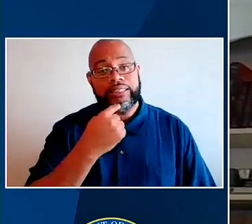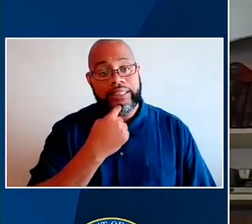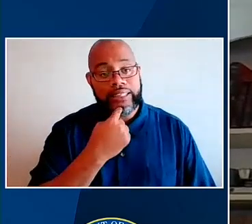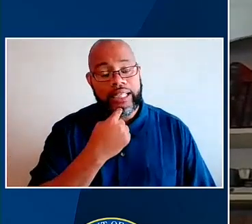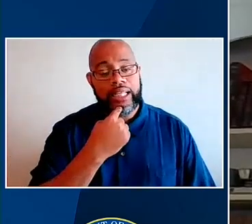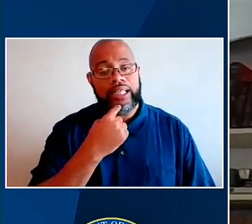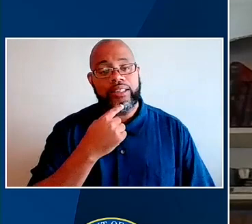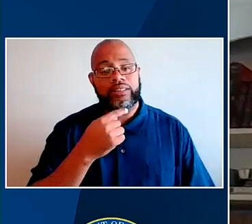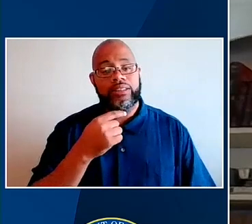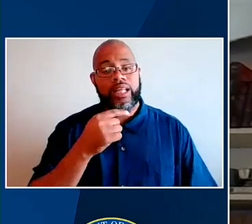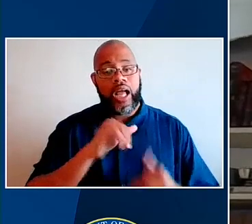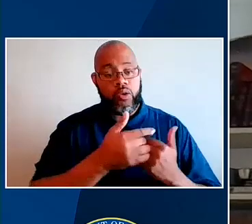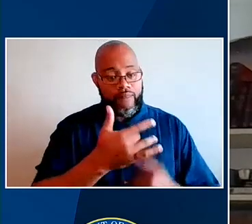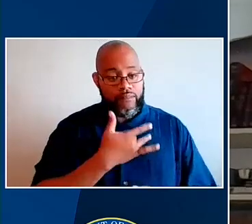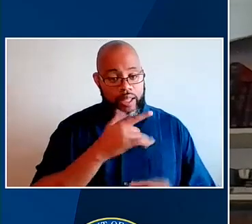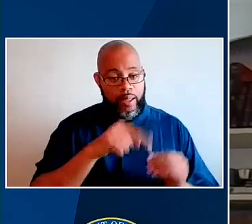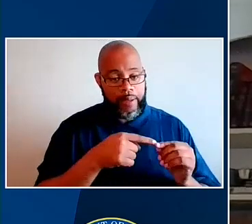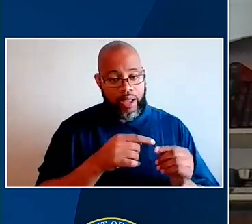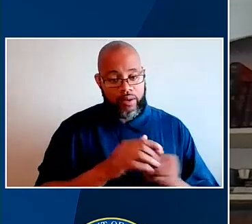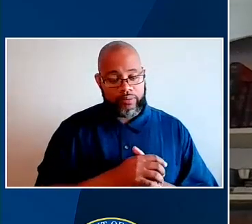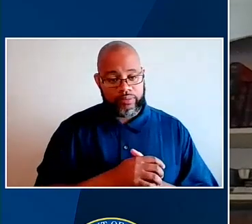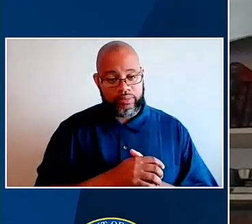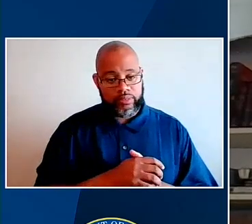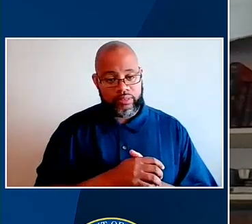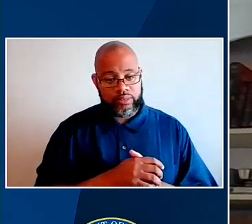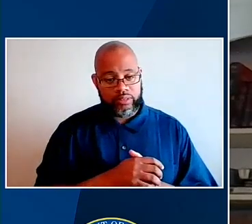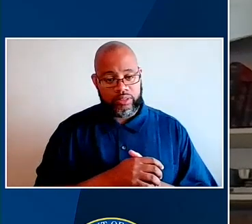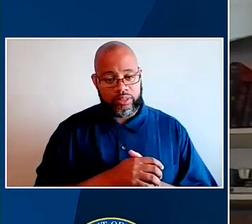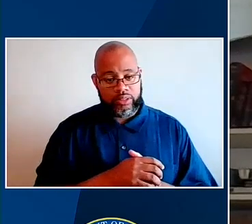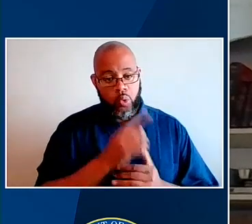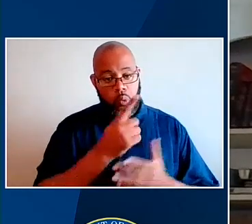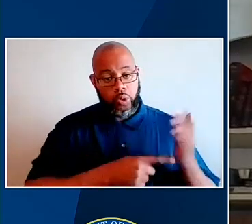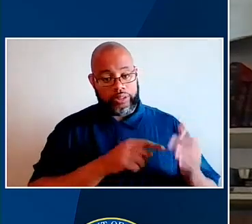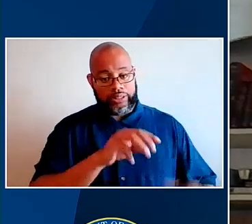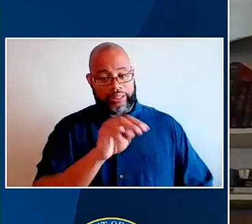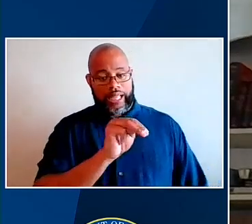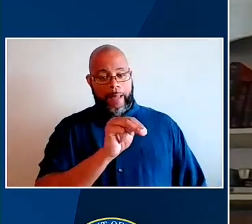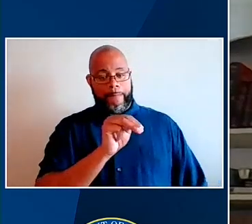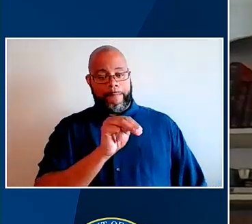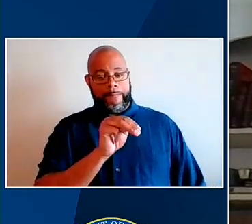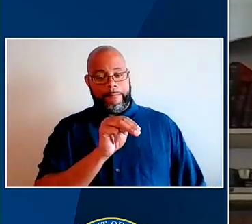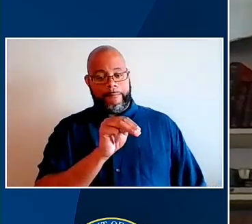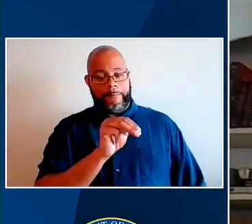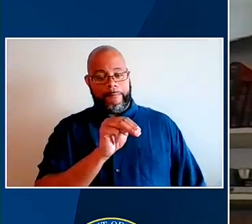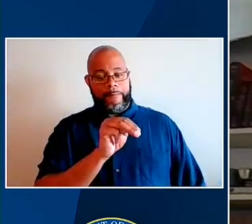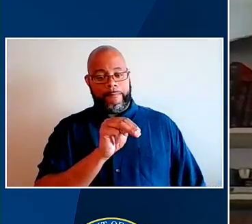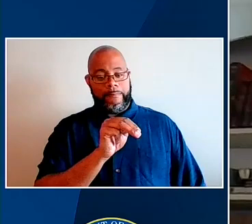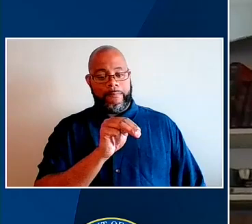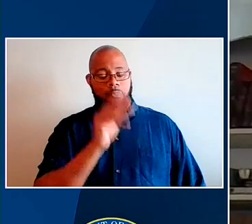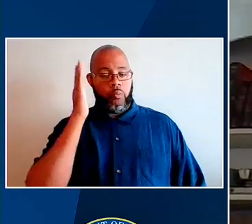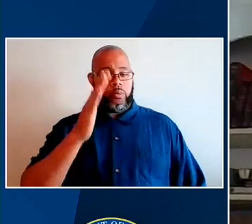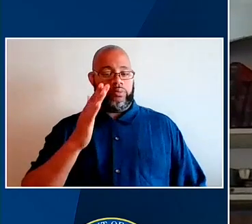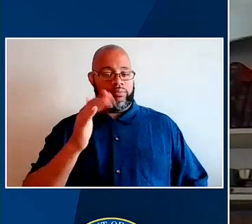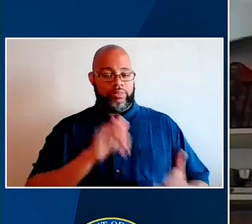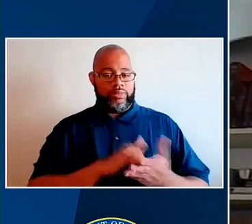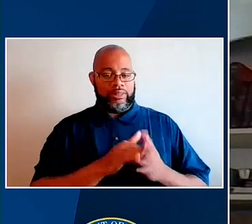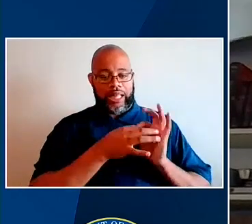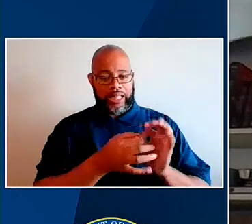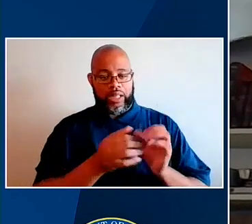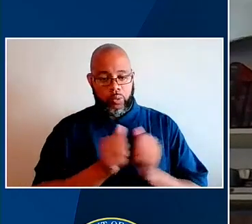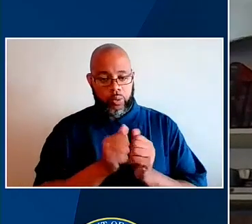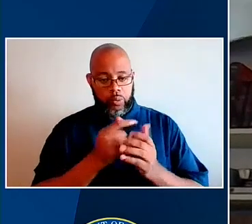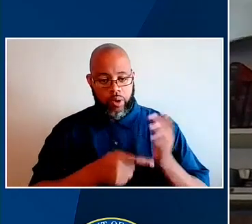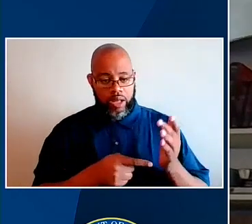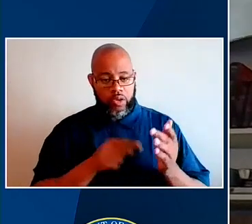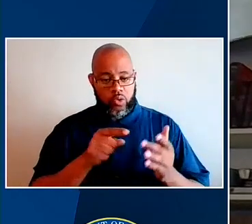know, how you feel about what's in M is going to be entirely linked to what